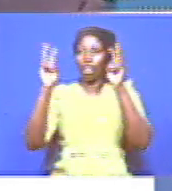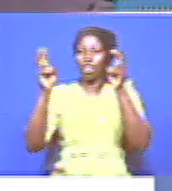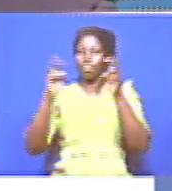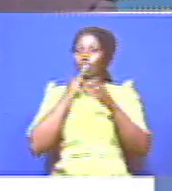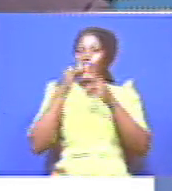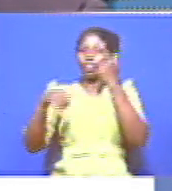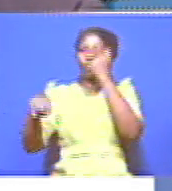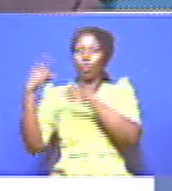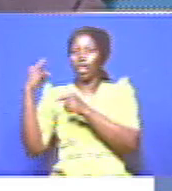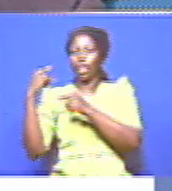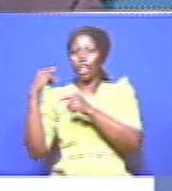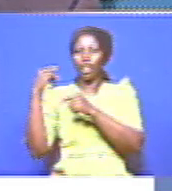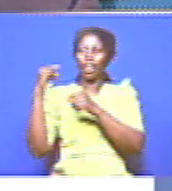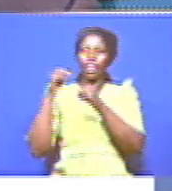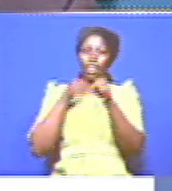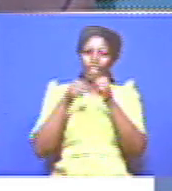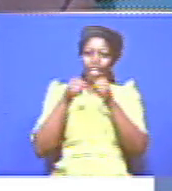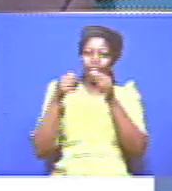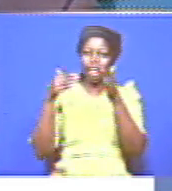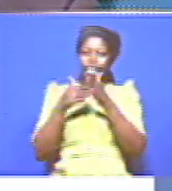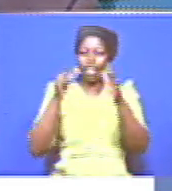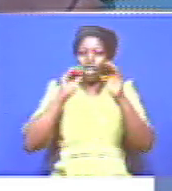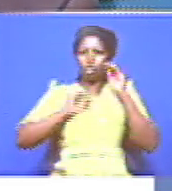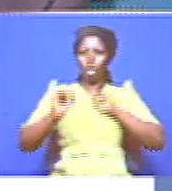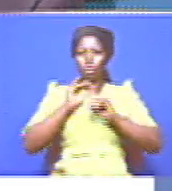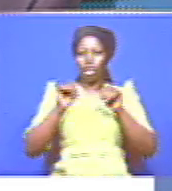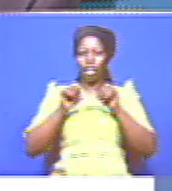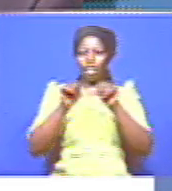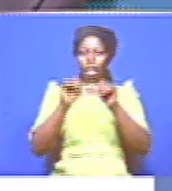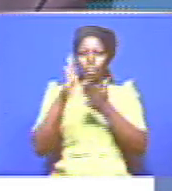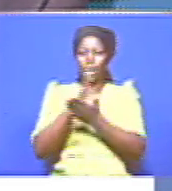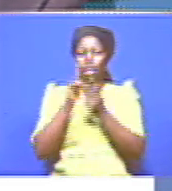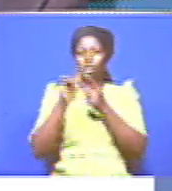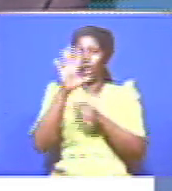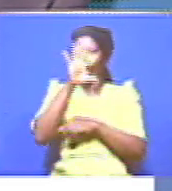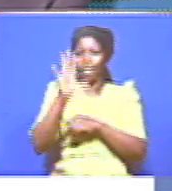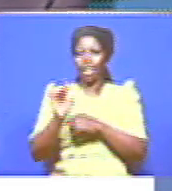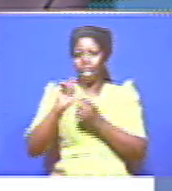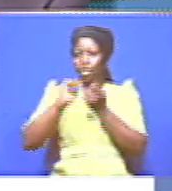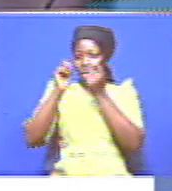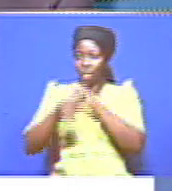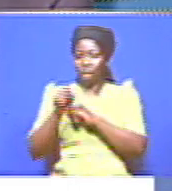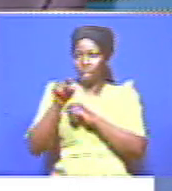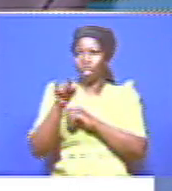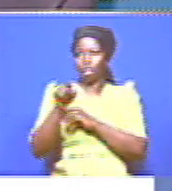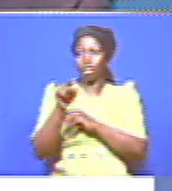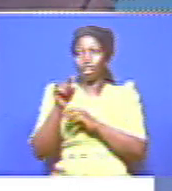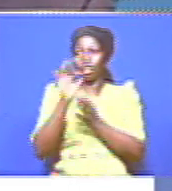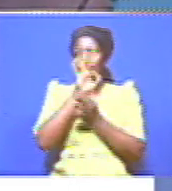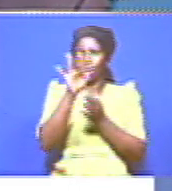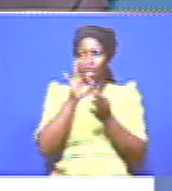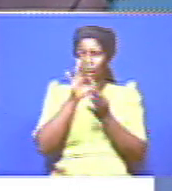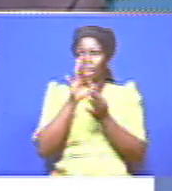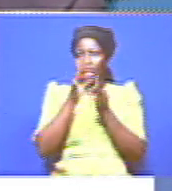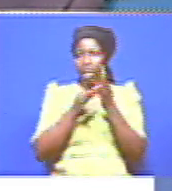fight against corruption, mm-hmm. a sustainable path to Africa's transformation. Mm-hmm. This is the one which has been done. And this is particularly, if you